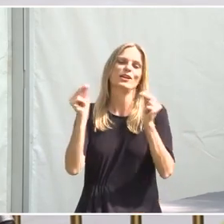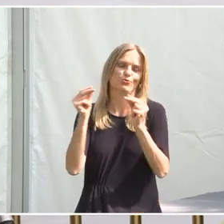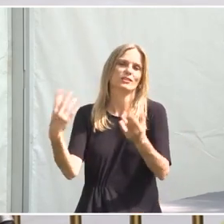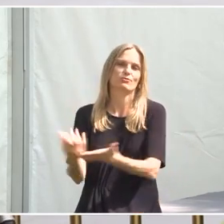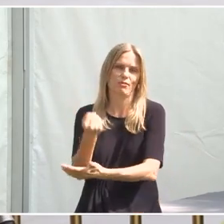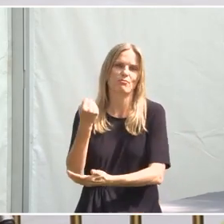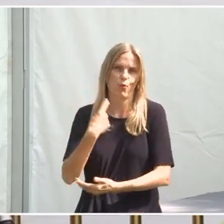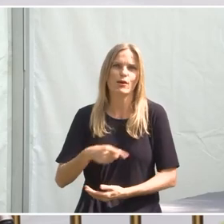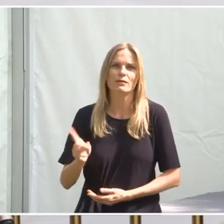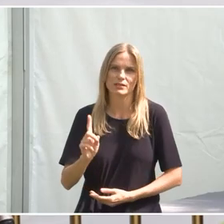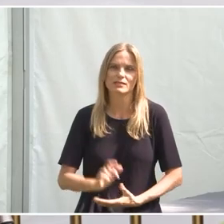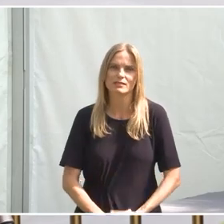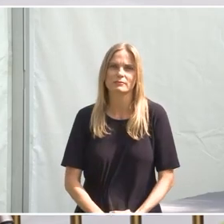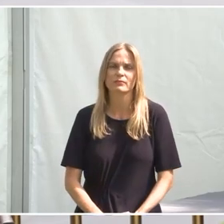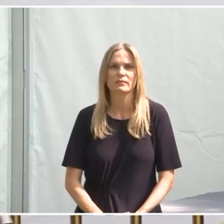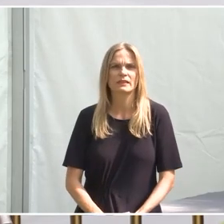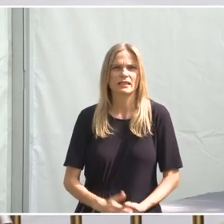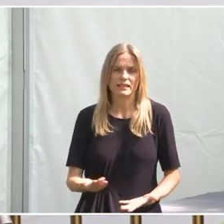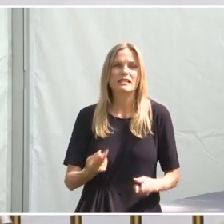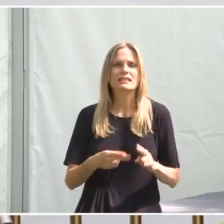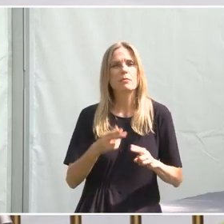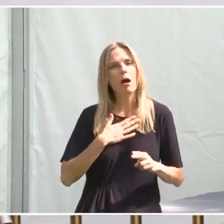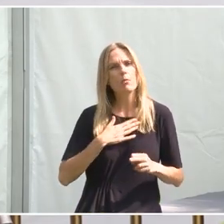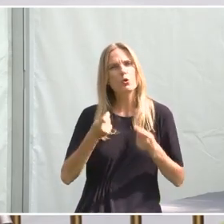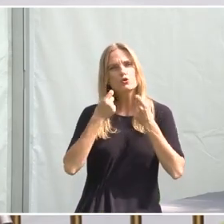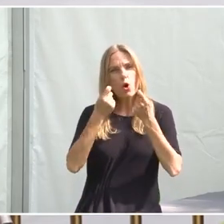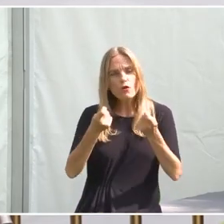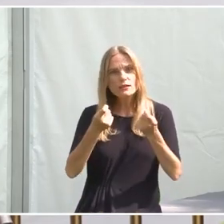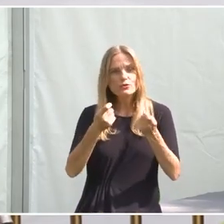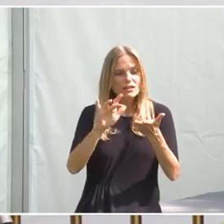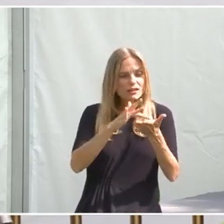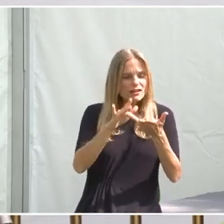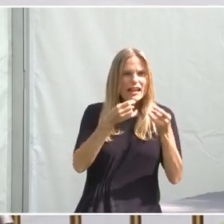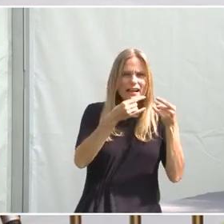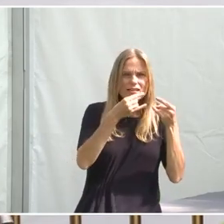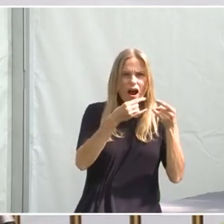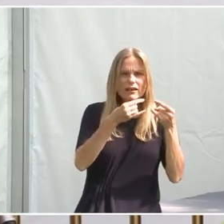for. So for me, a recommendation of switch off the screen before you sleep.